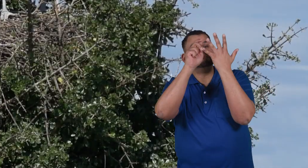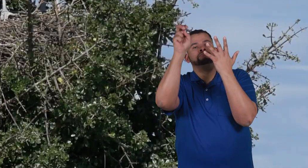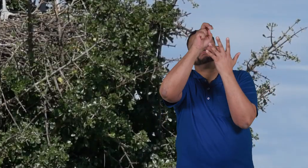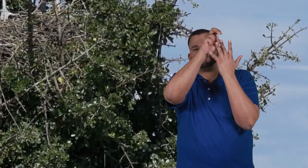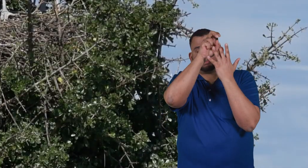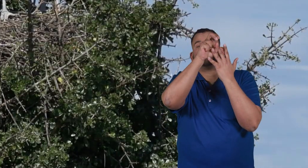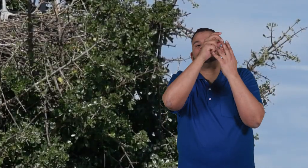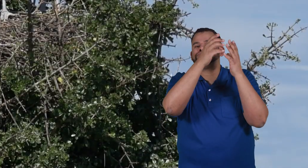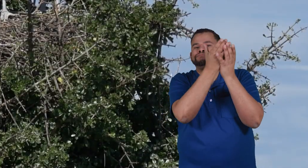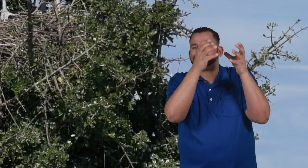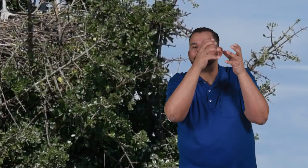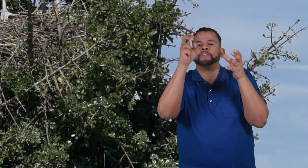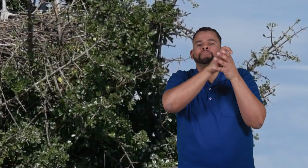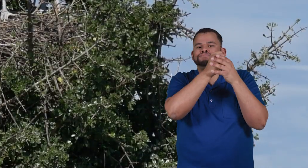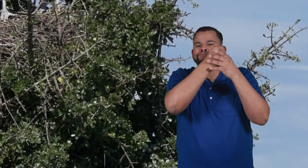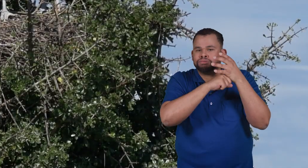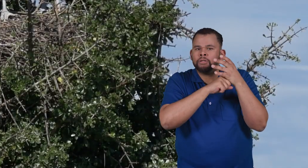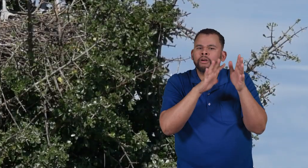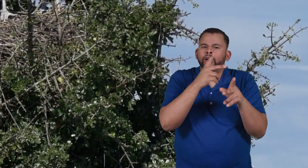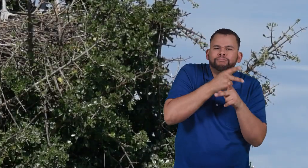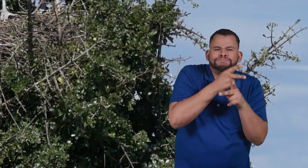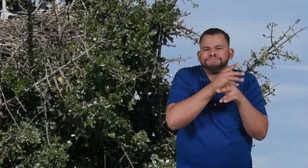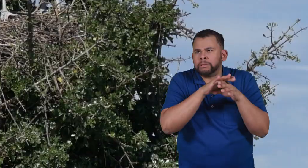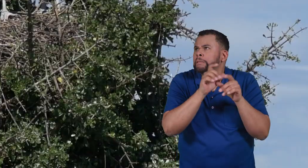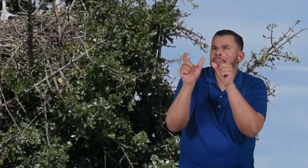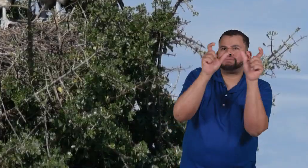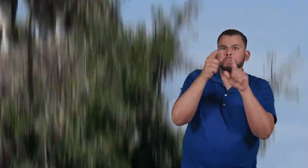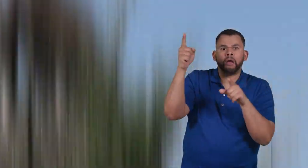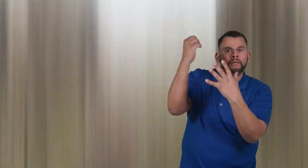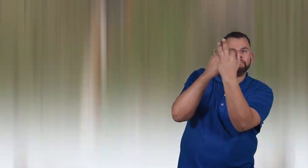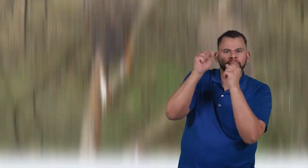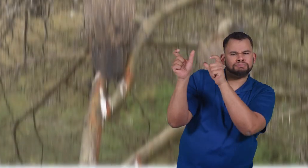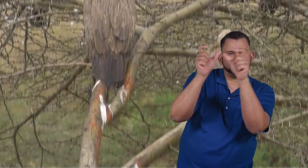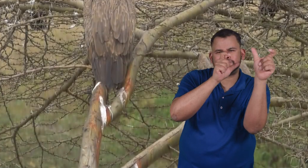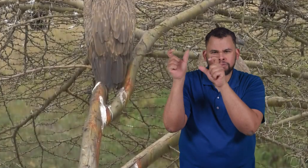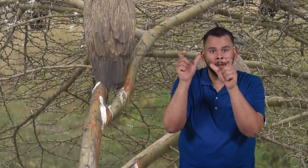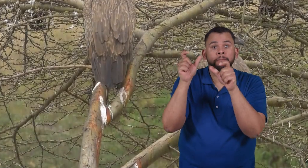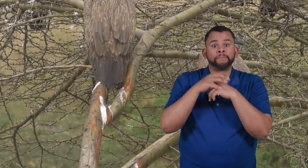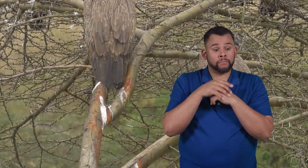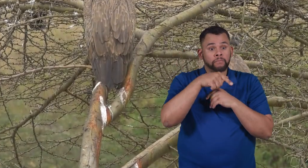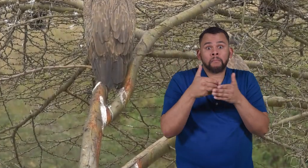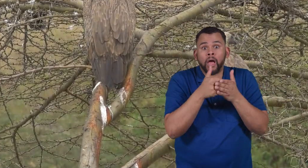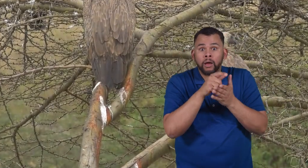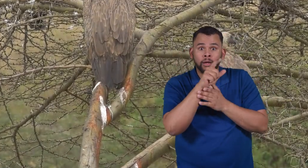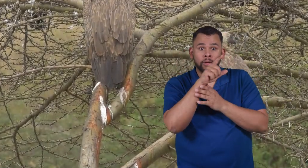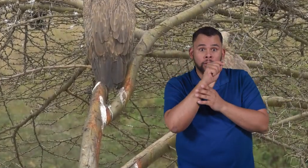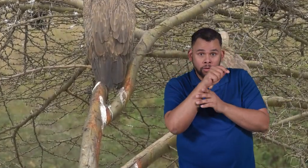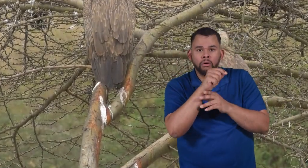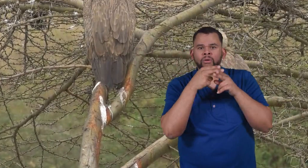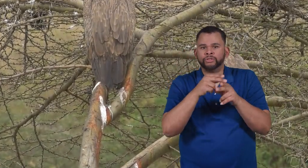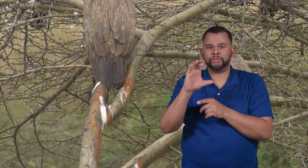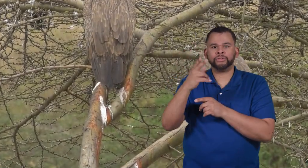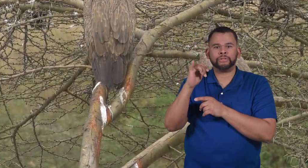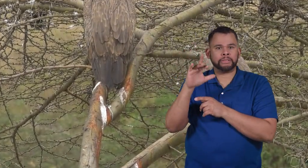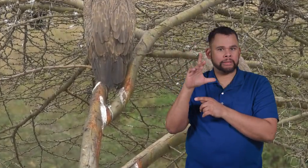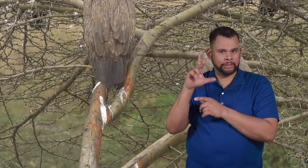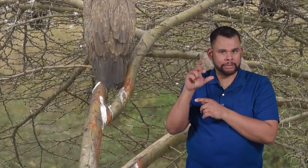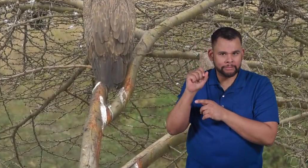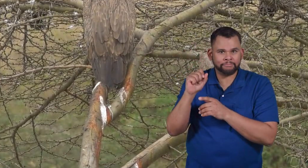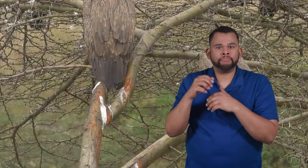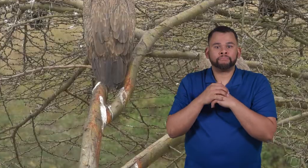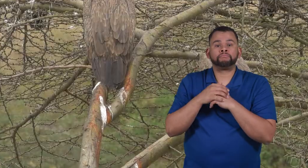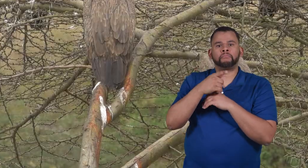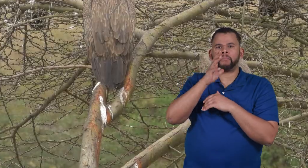trees or on cliffs where their young ones will be safe from predators. When baby vultures, called chicks, are born, their